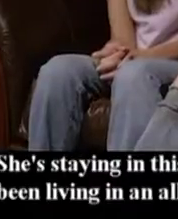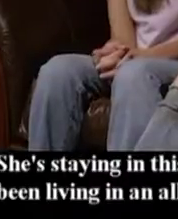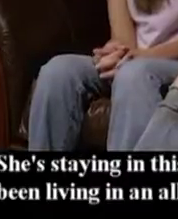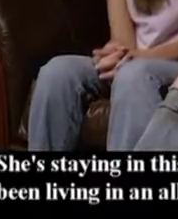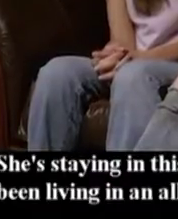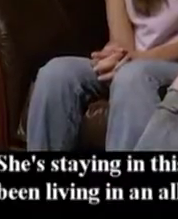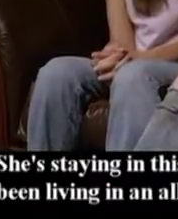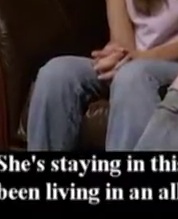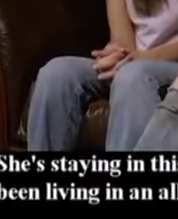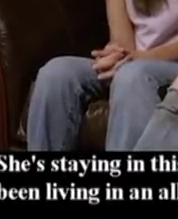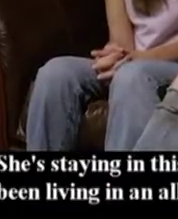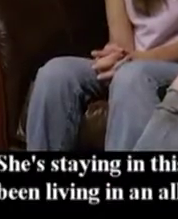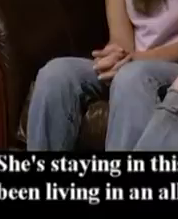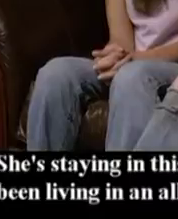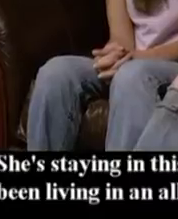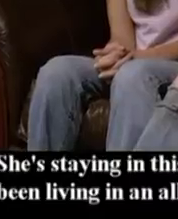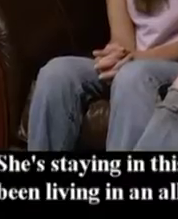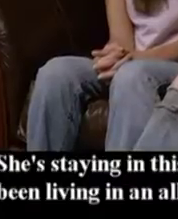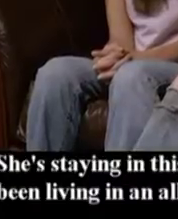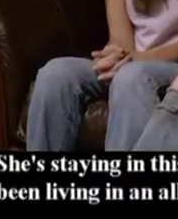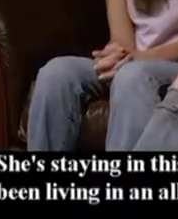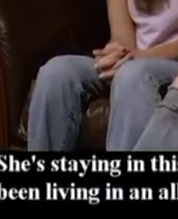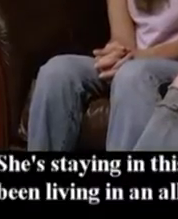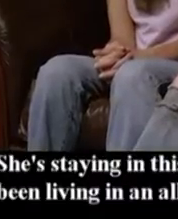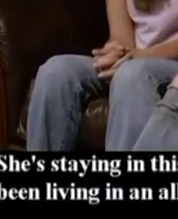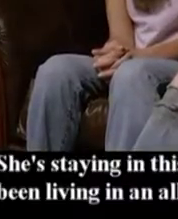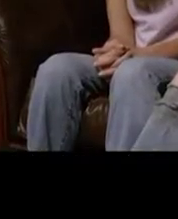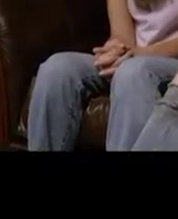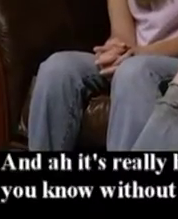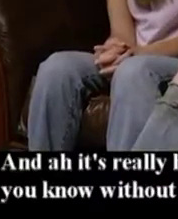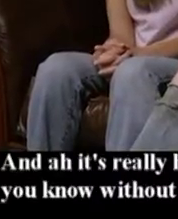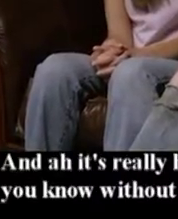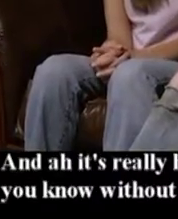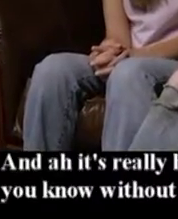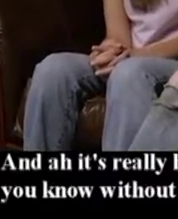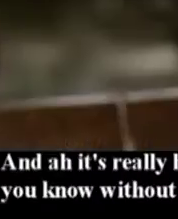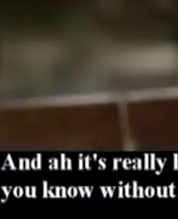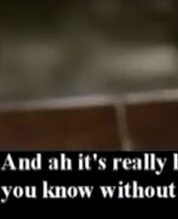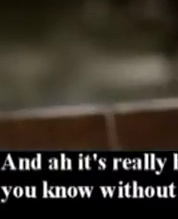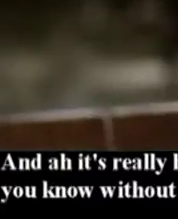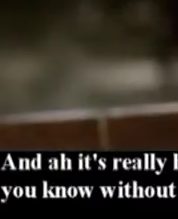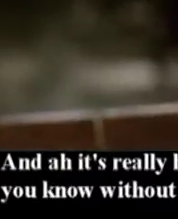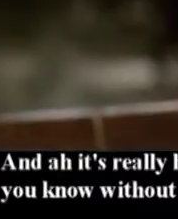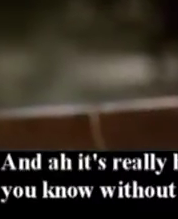So, I've been living in an alley near here the past couple weeks. And, uh,